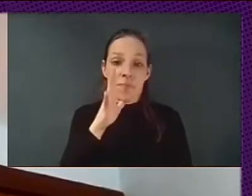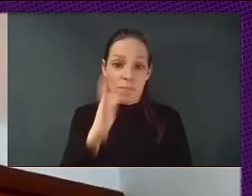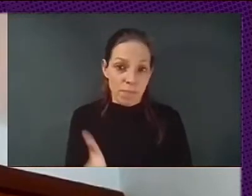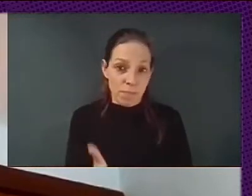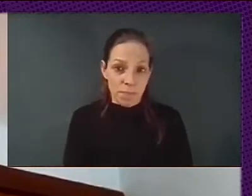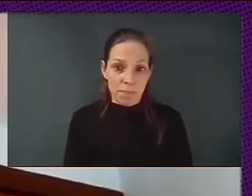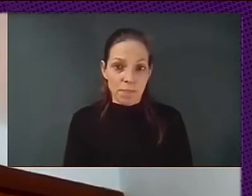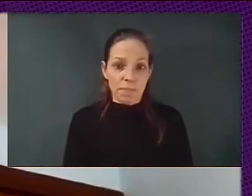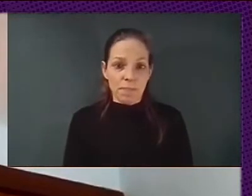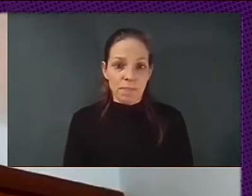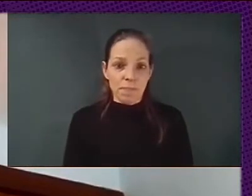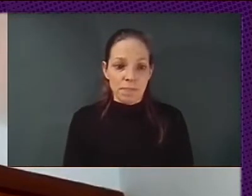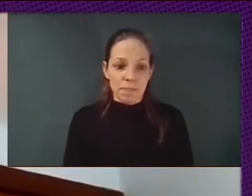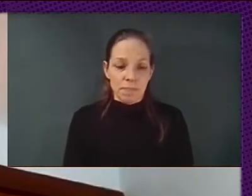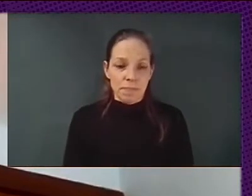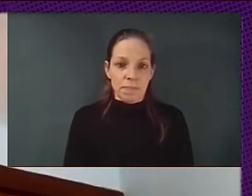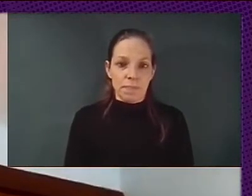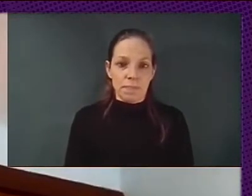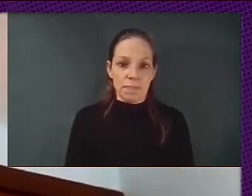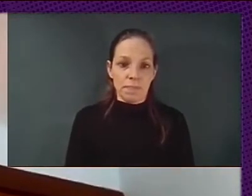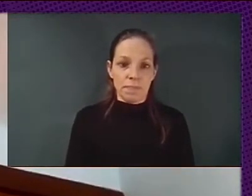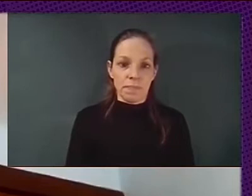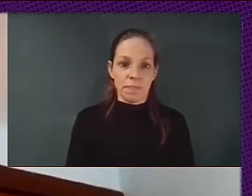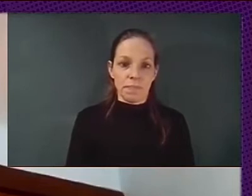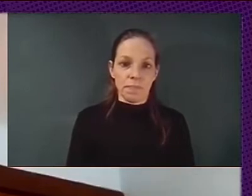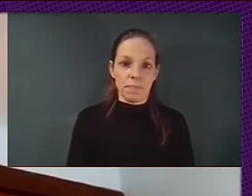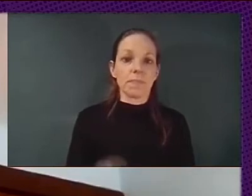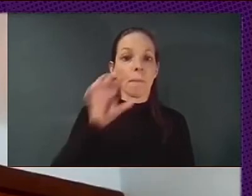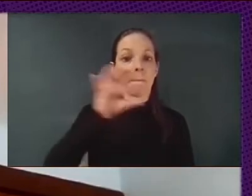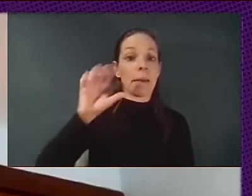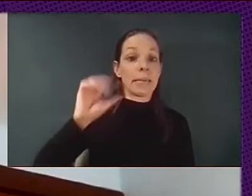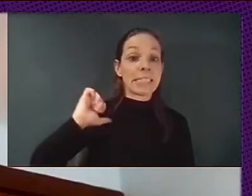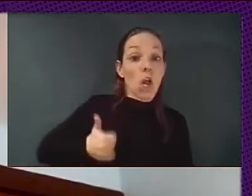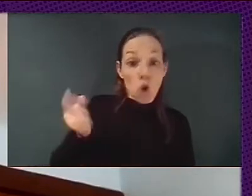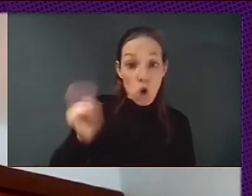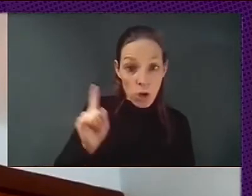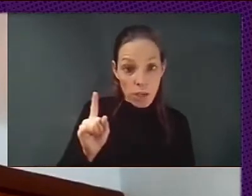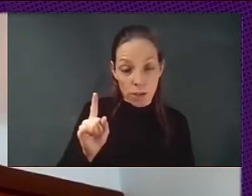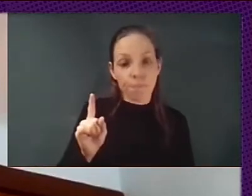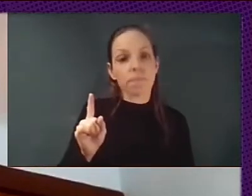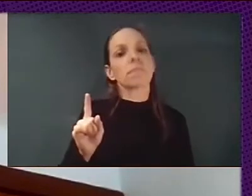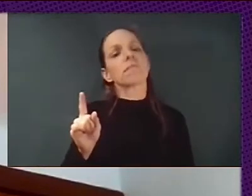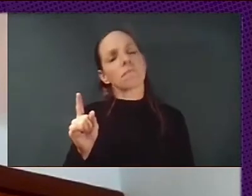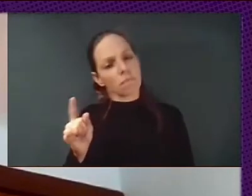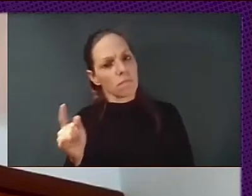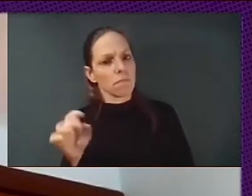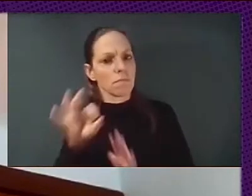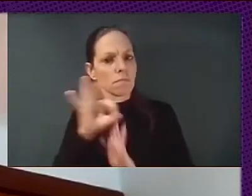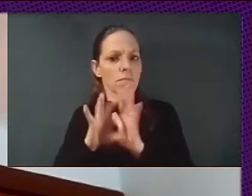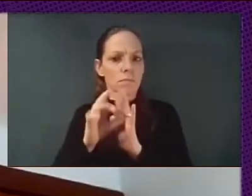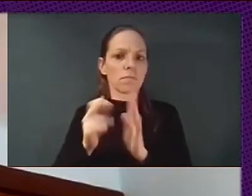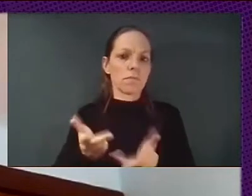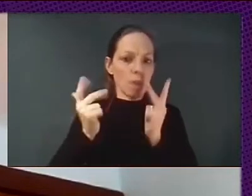the transfer of technology freely. And so in order to have something like that, we would